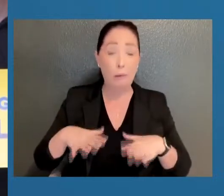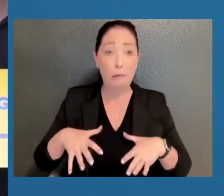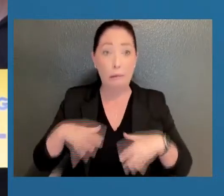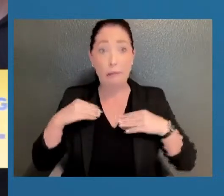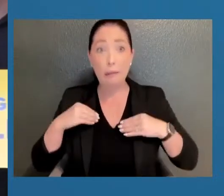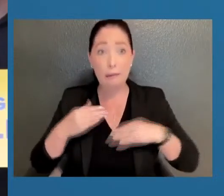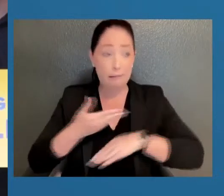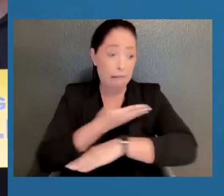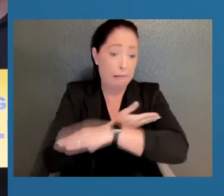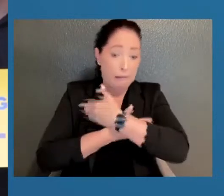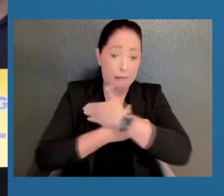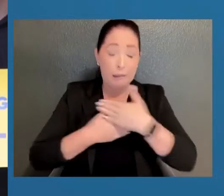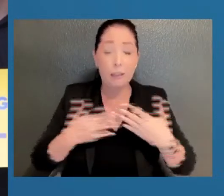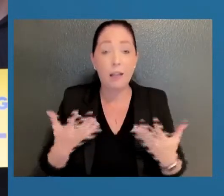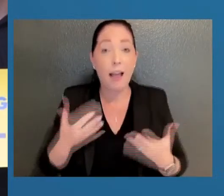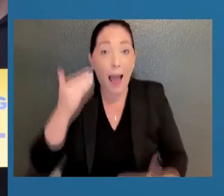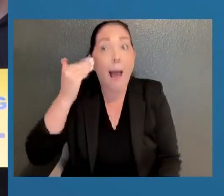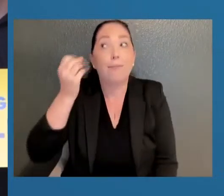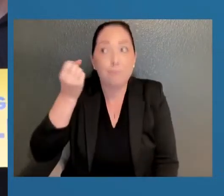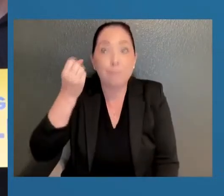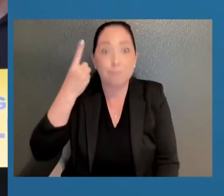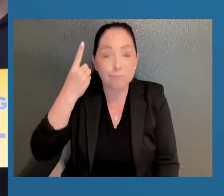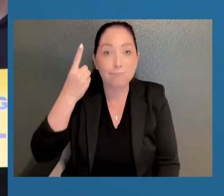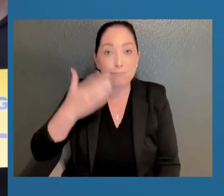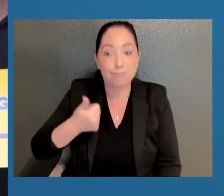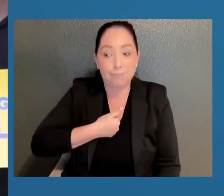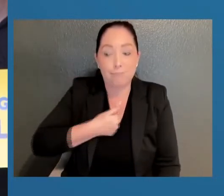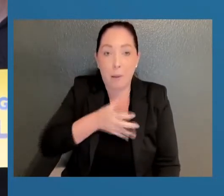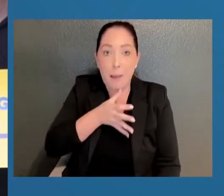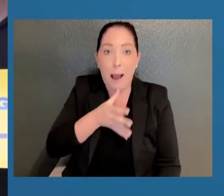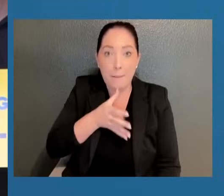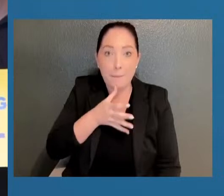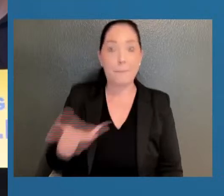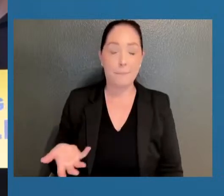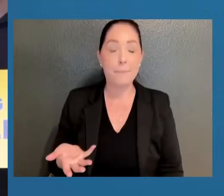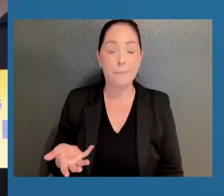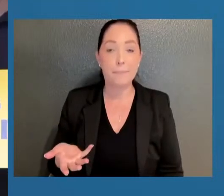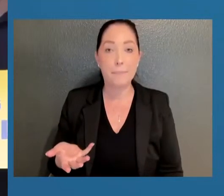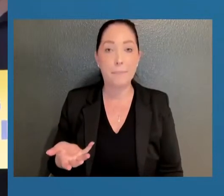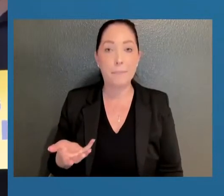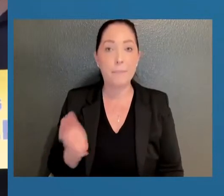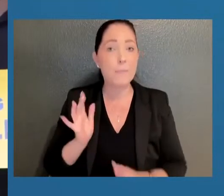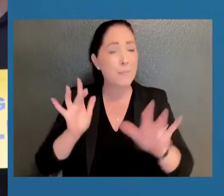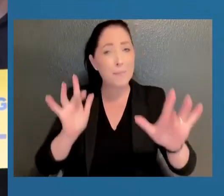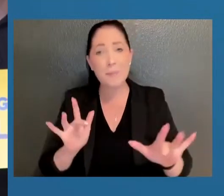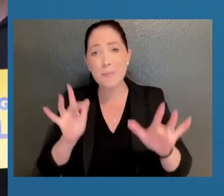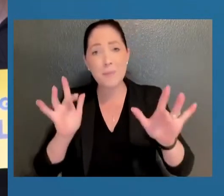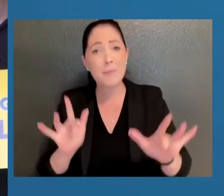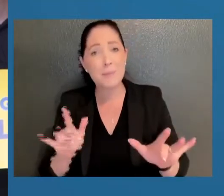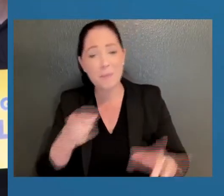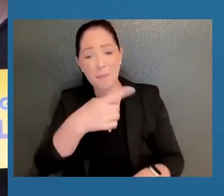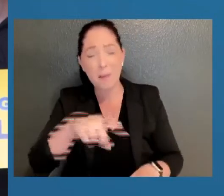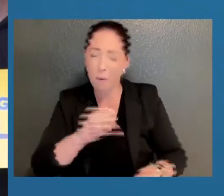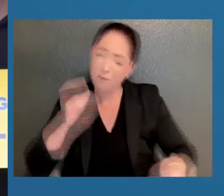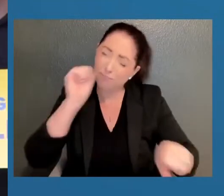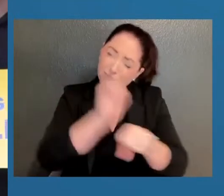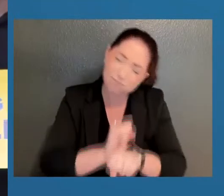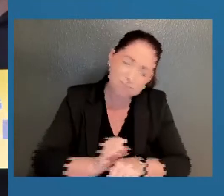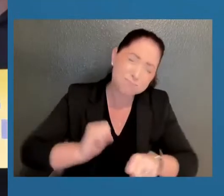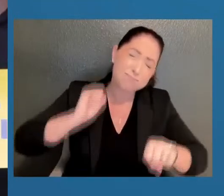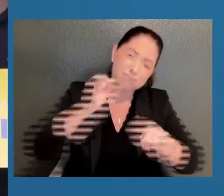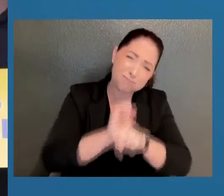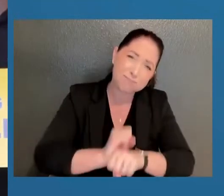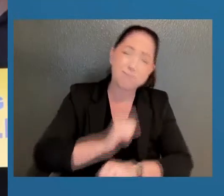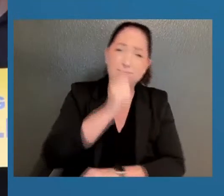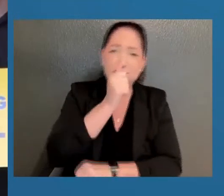this experience as a mom. And my heart goes out to them because they're working so hard. I always